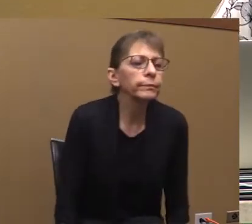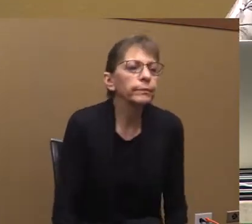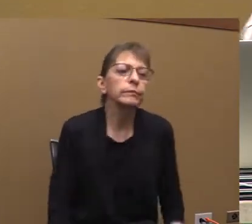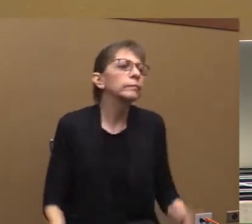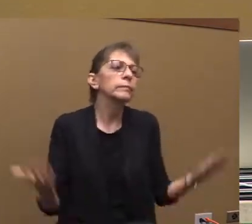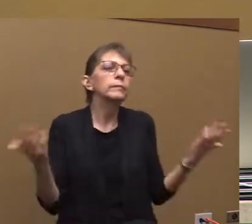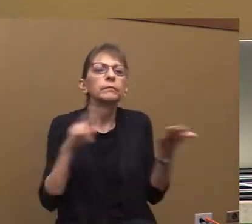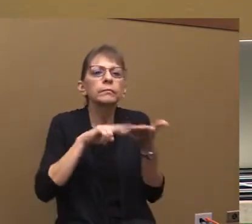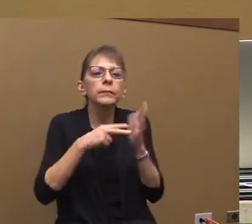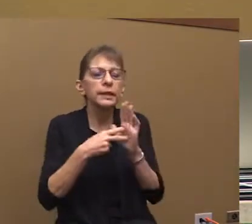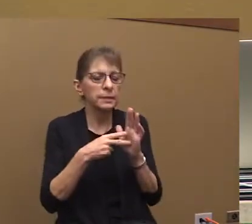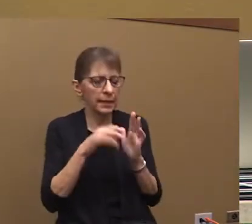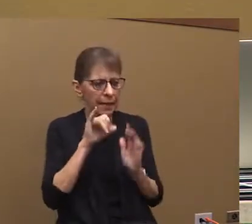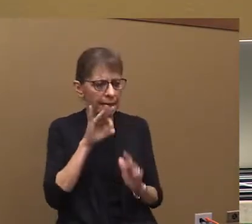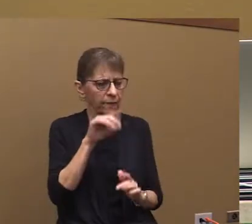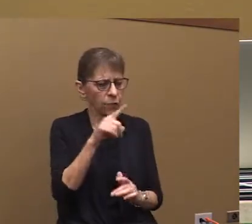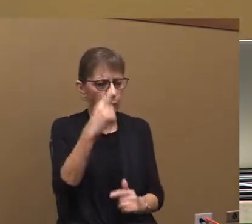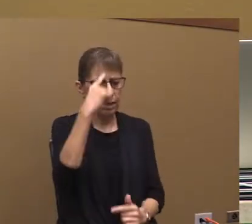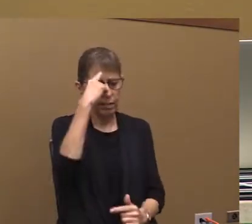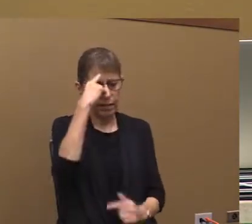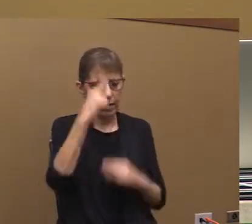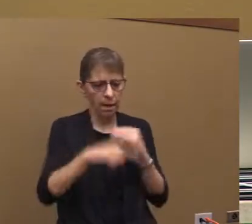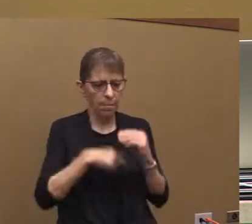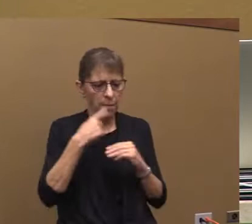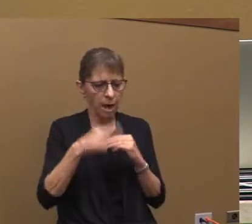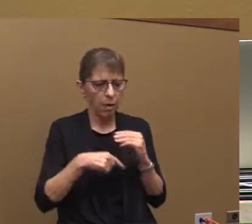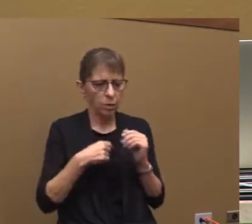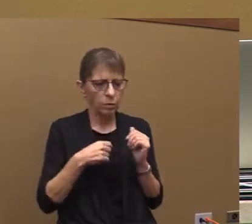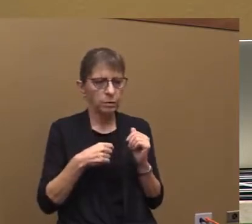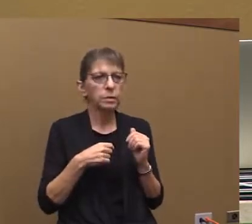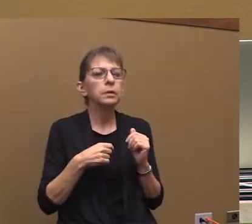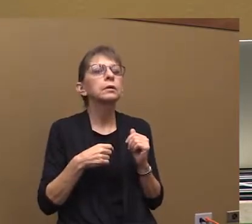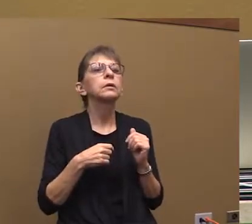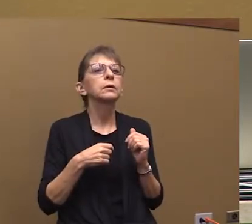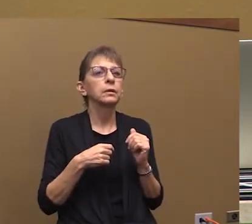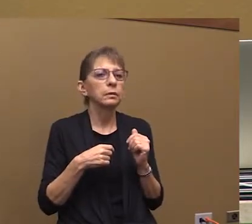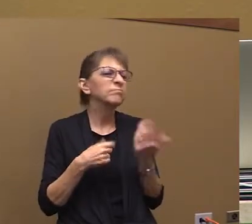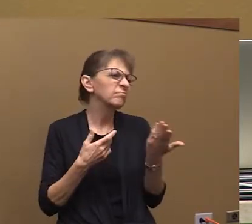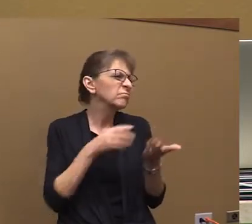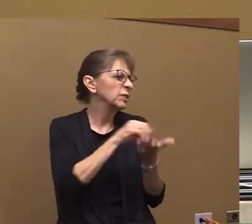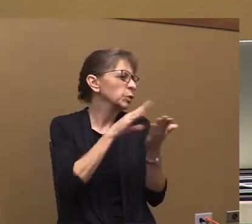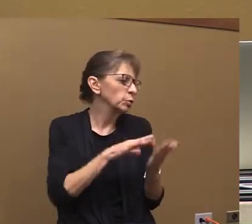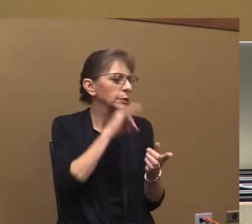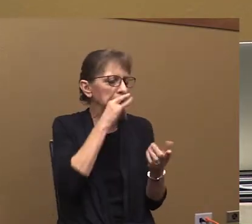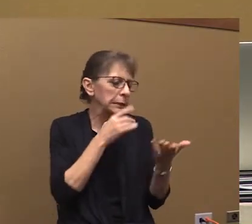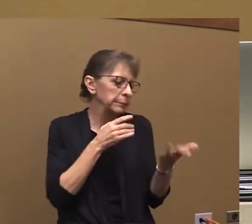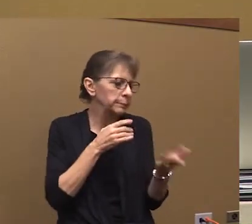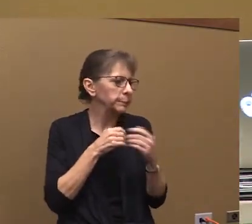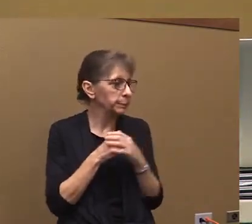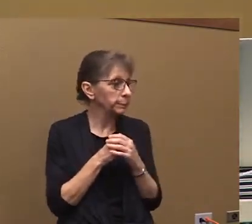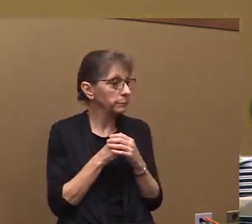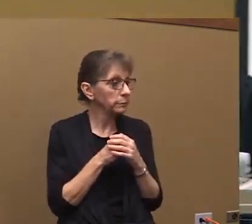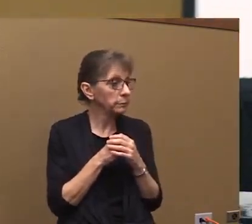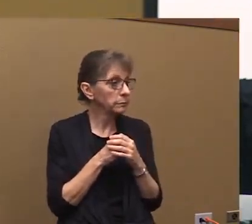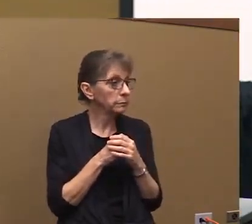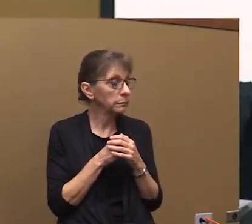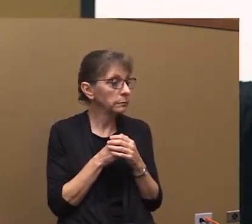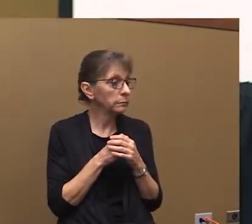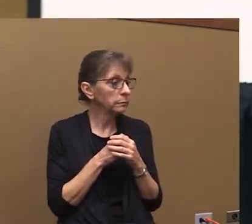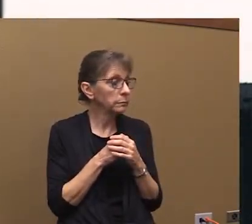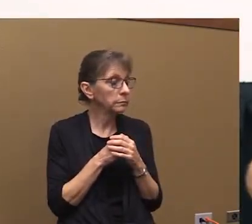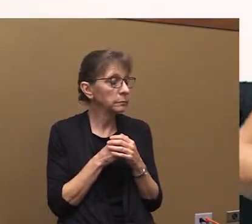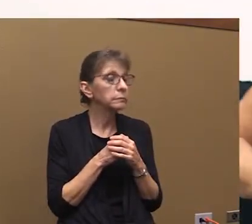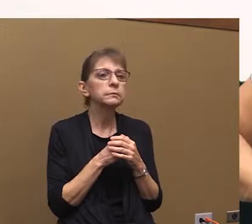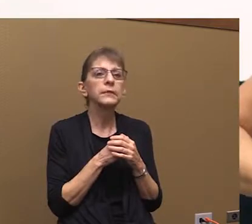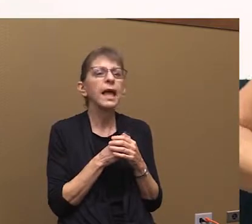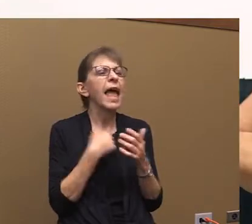Linda. But really, what it just is if you think about the student, the